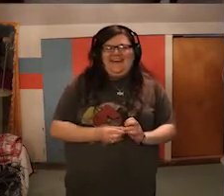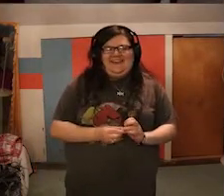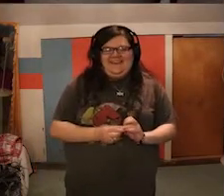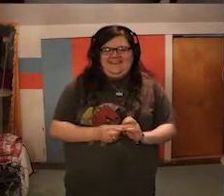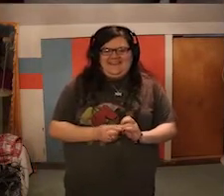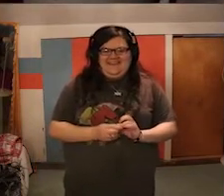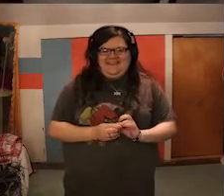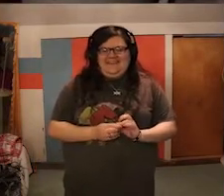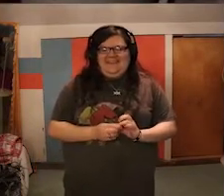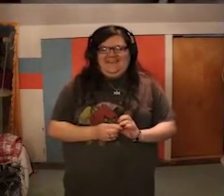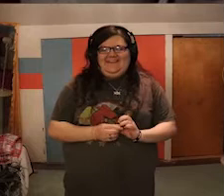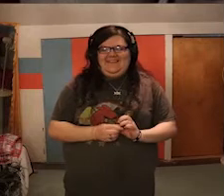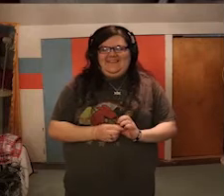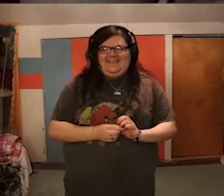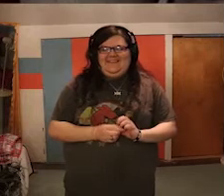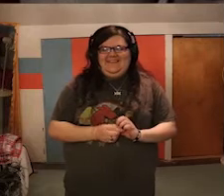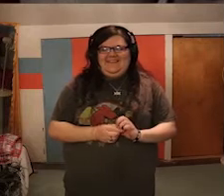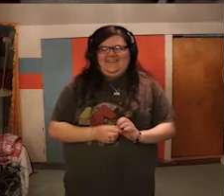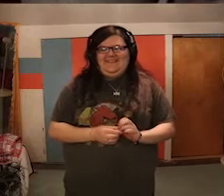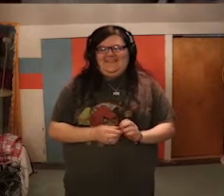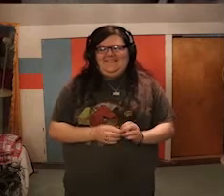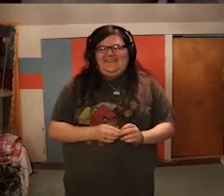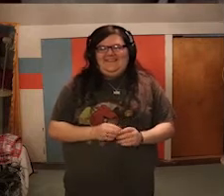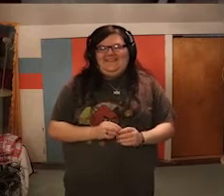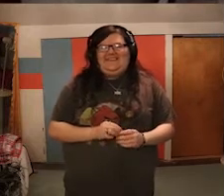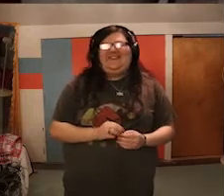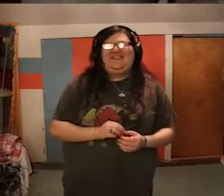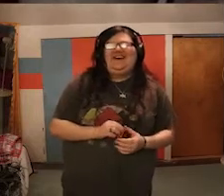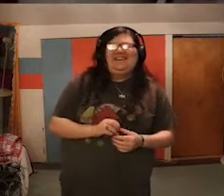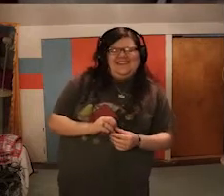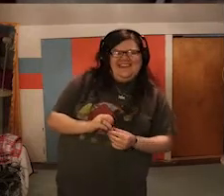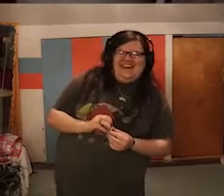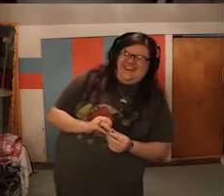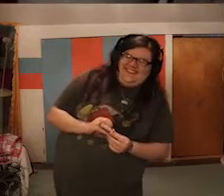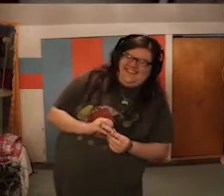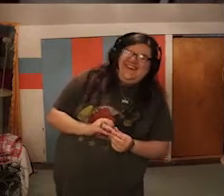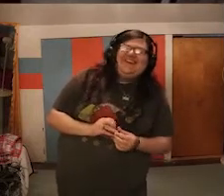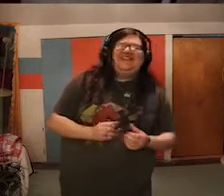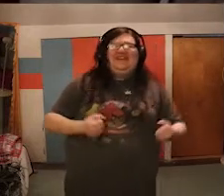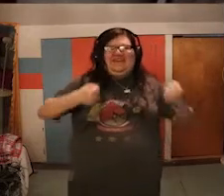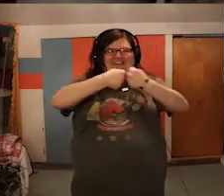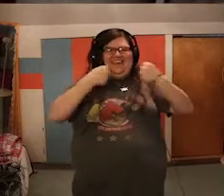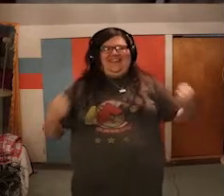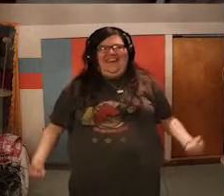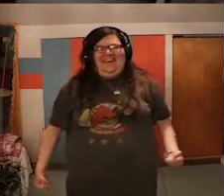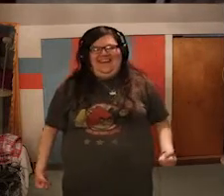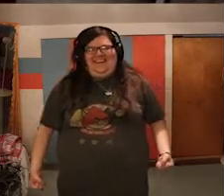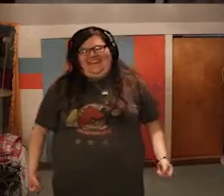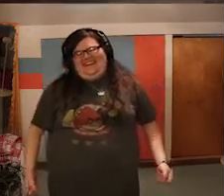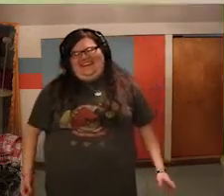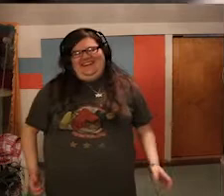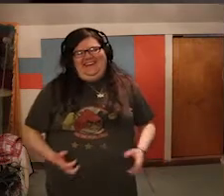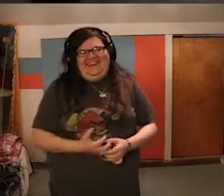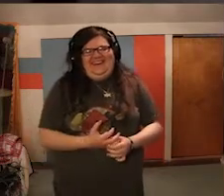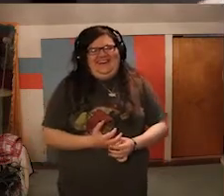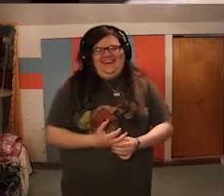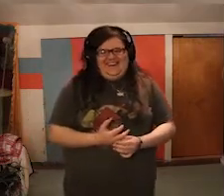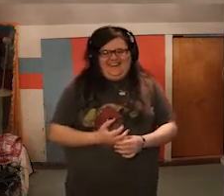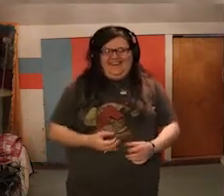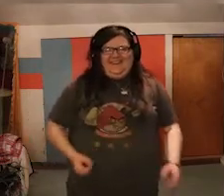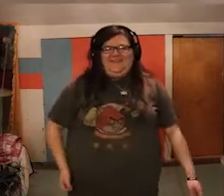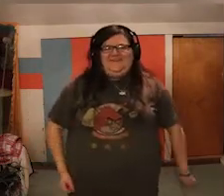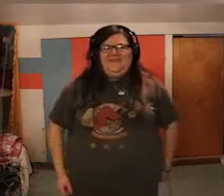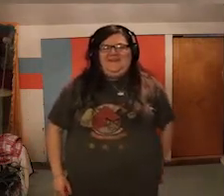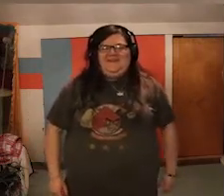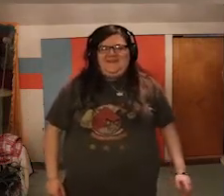really good. Fire! I'm going to go. We don't need her. I'm in place. Yeah, let's go solo. Let's go solo. Solo together. Solo together, yeah! Guys, I'm trying to